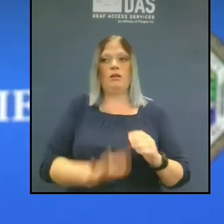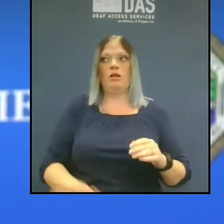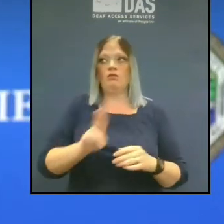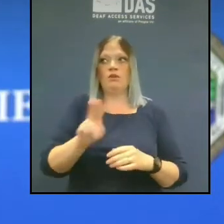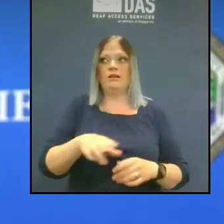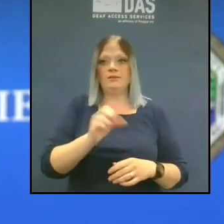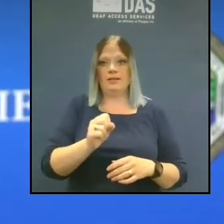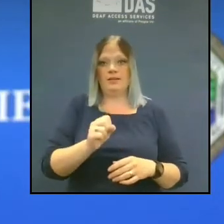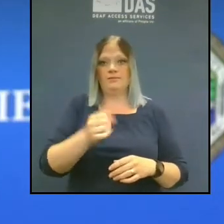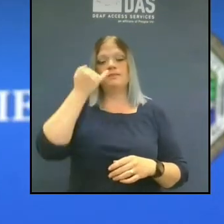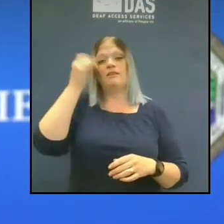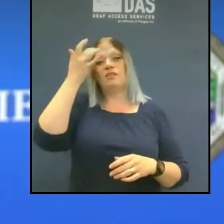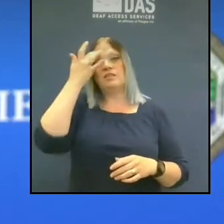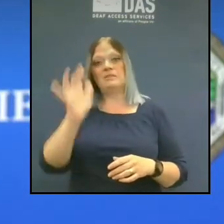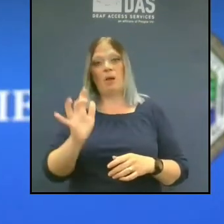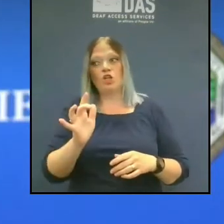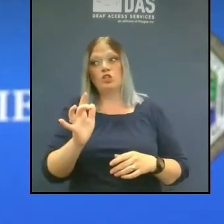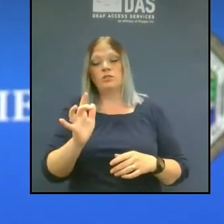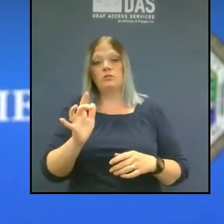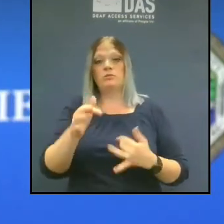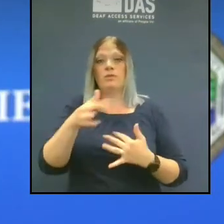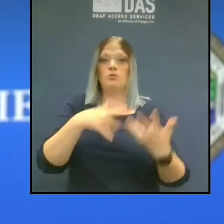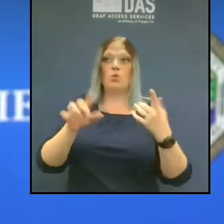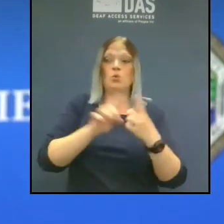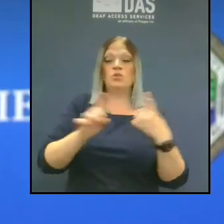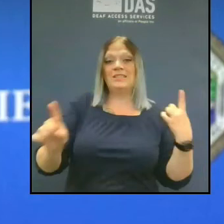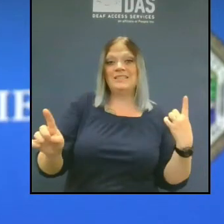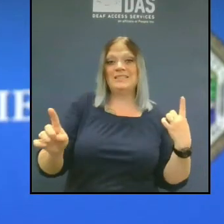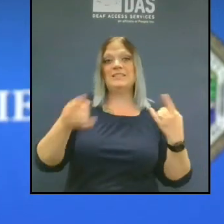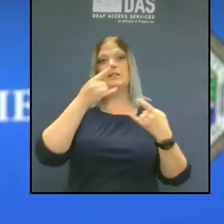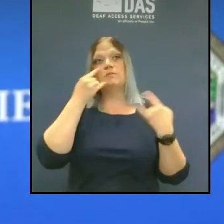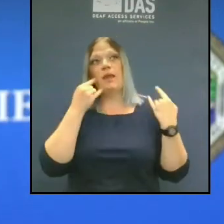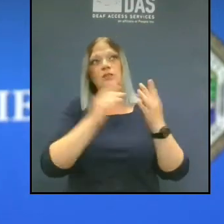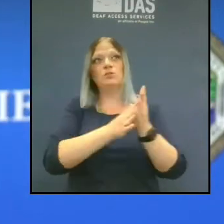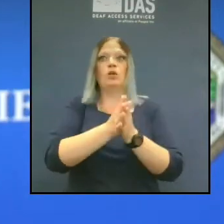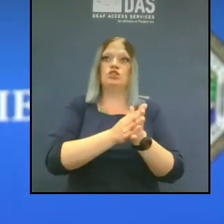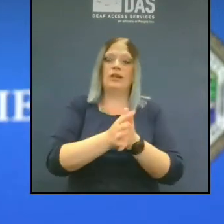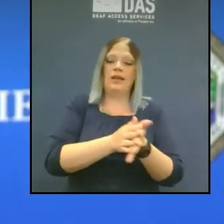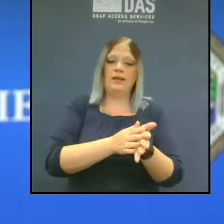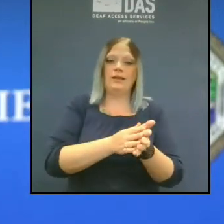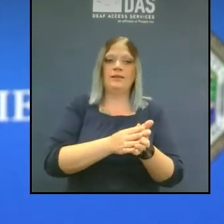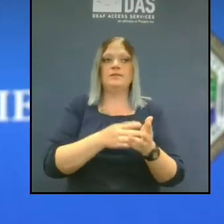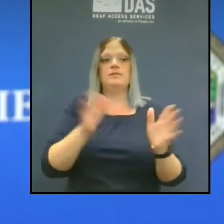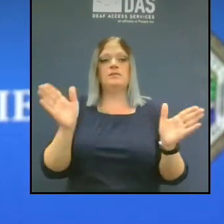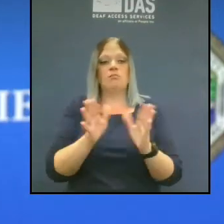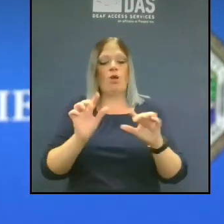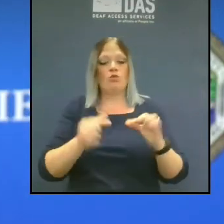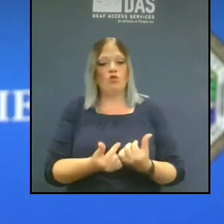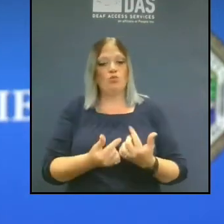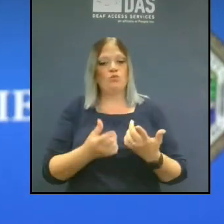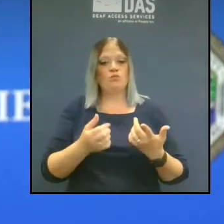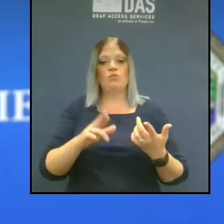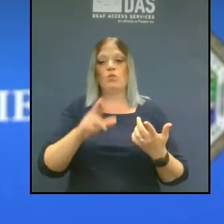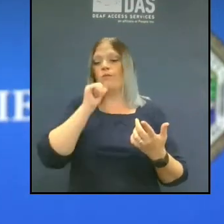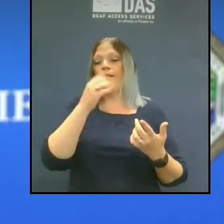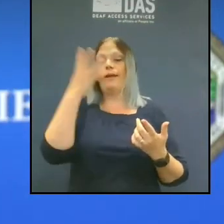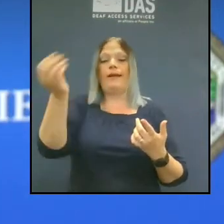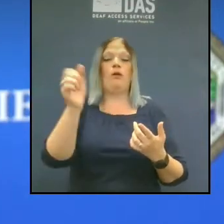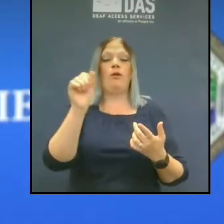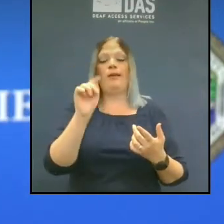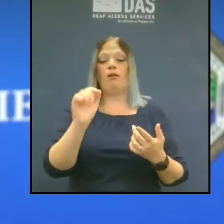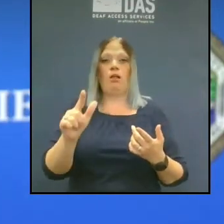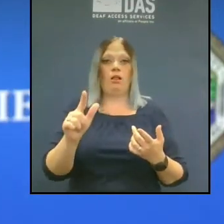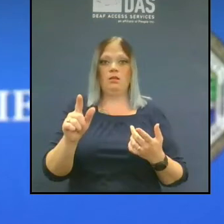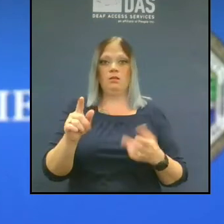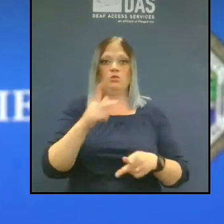We've just been smart, and we've been about social distancing, wearing masks, washing our hands, keeping in small groups or not going out at all to